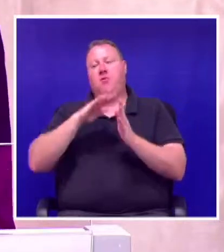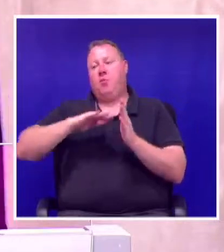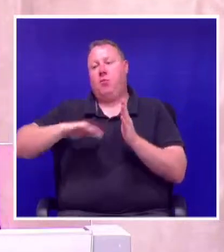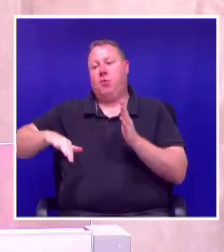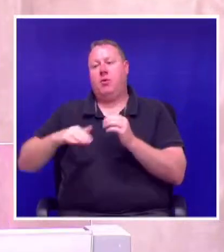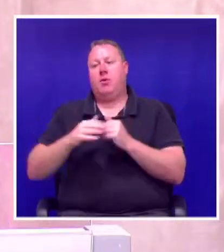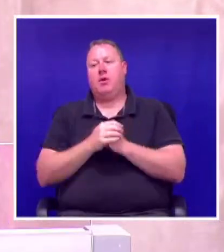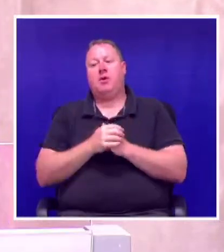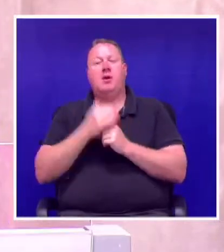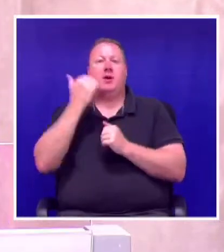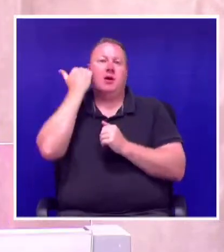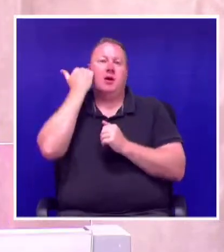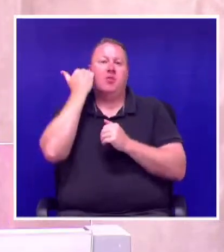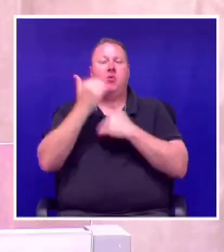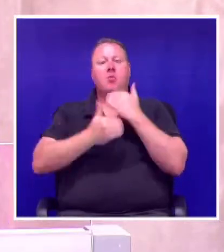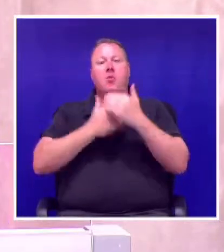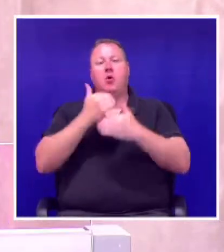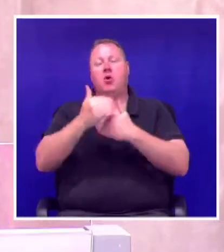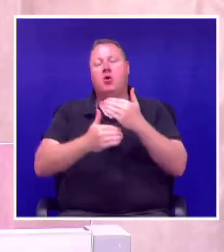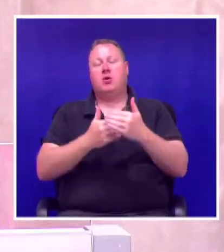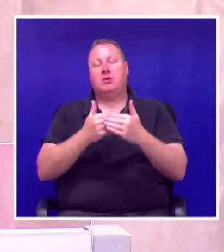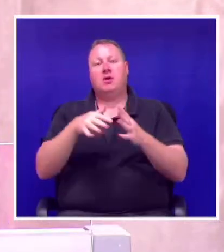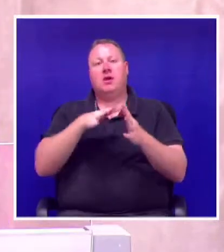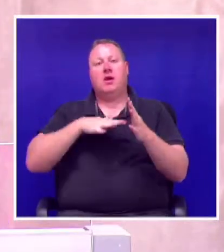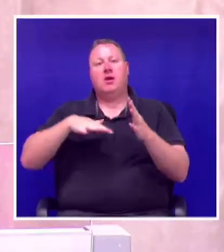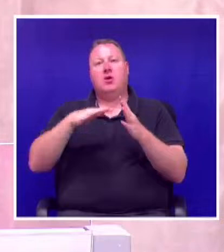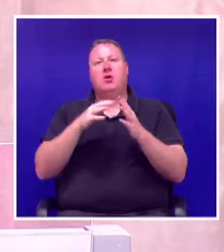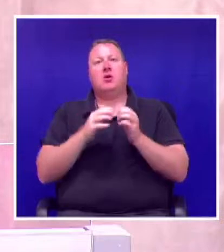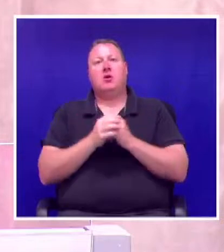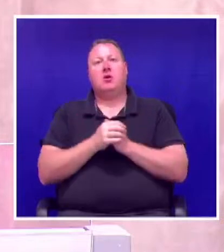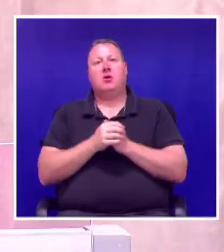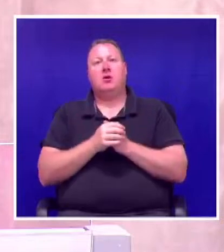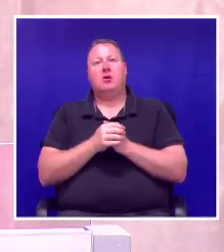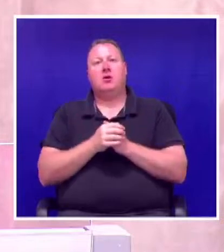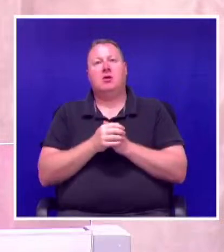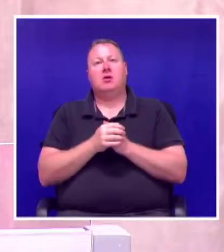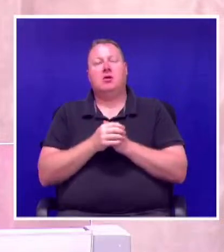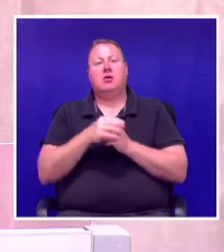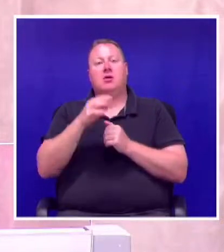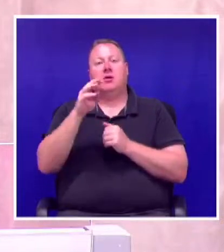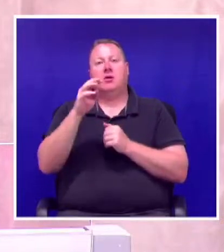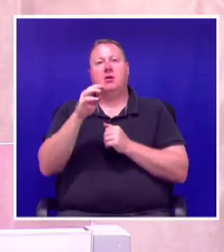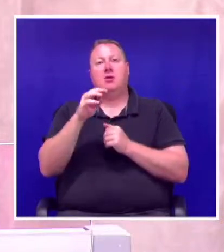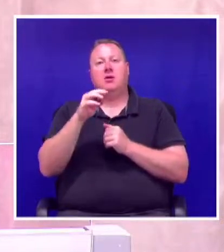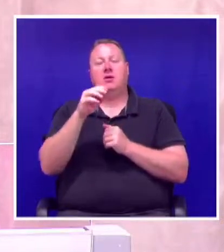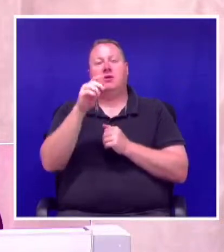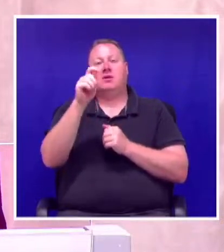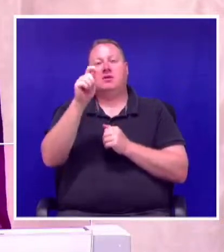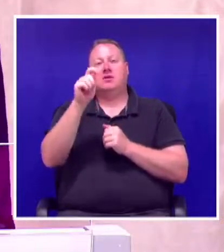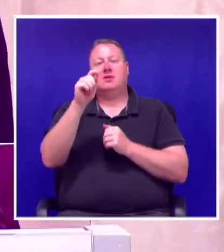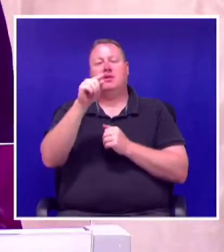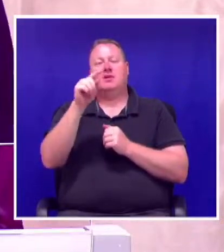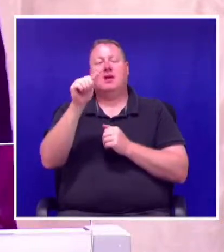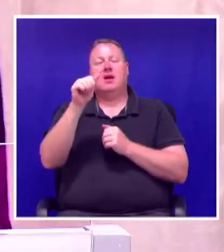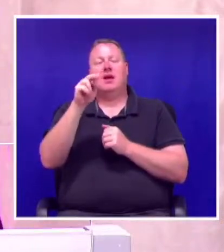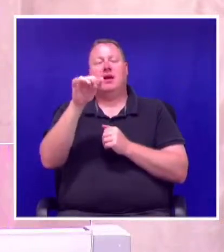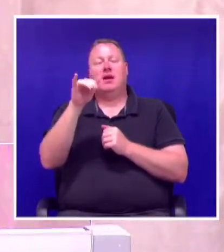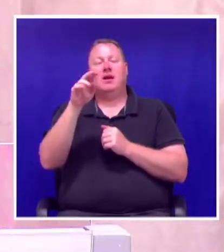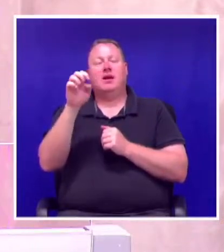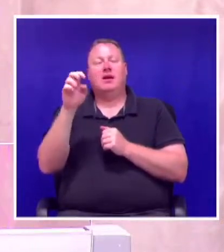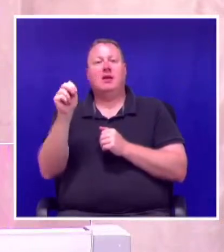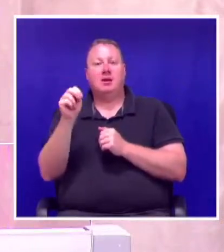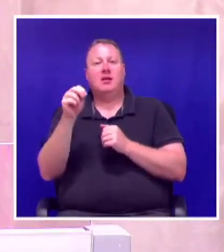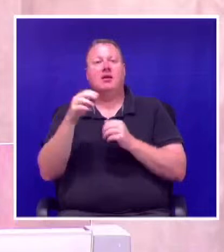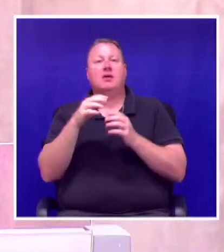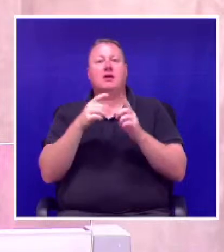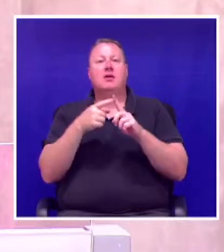significant progress in areas such as Nkua Industrial Park in Tzaneen, Isithebe Industrial